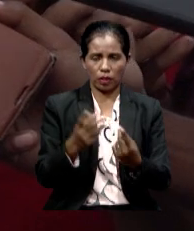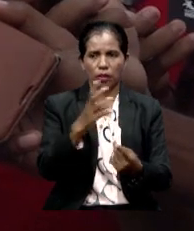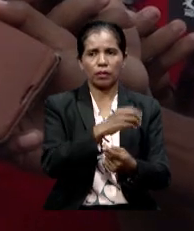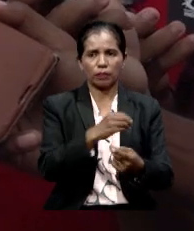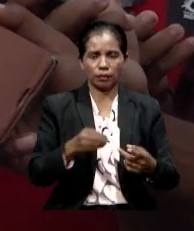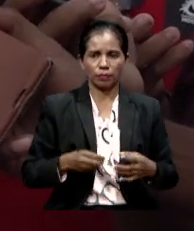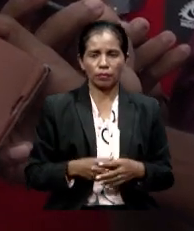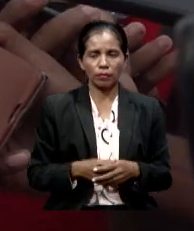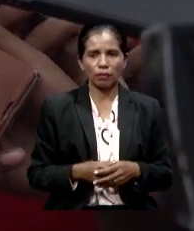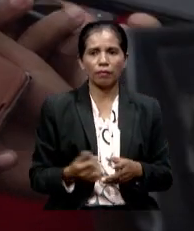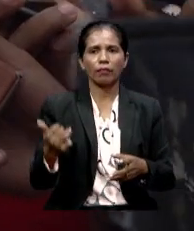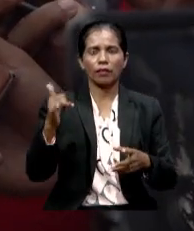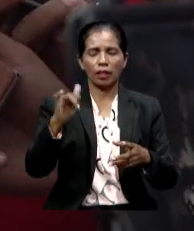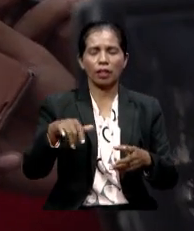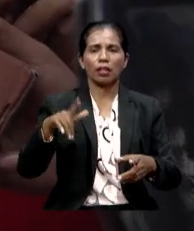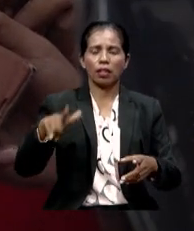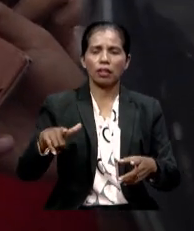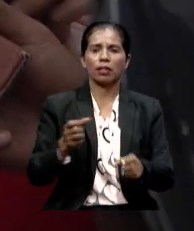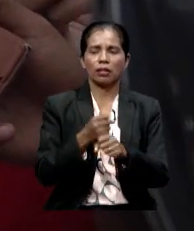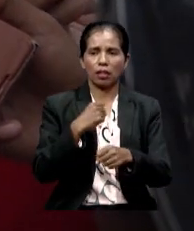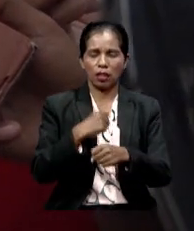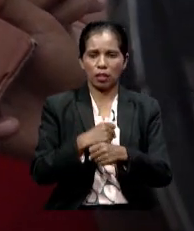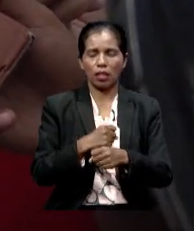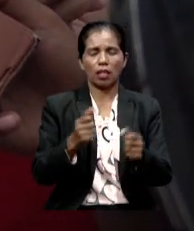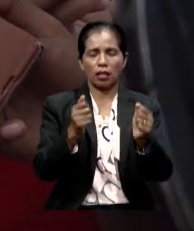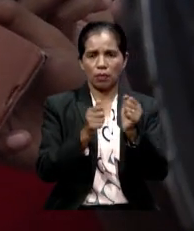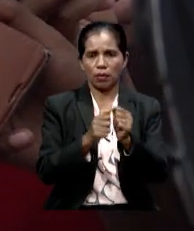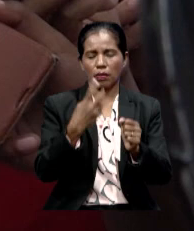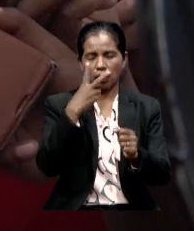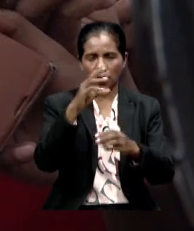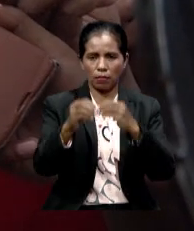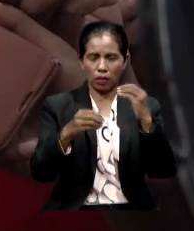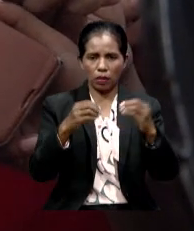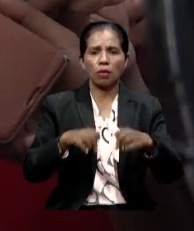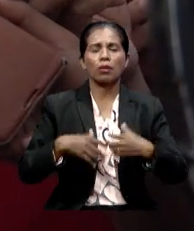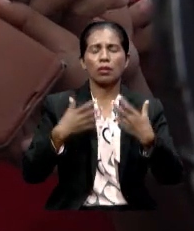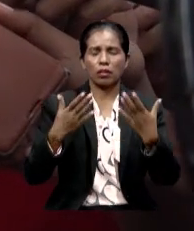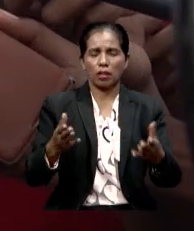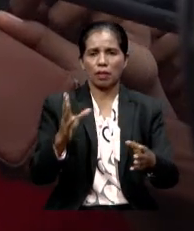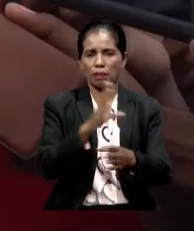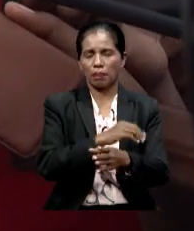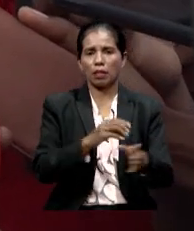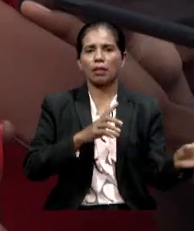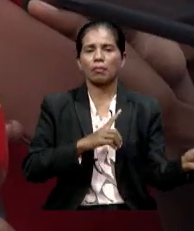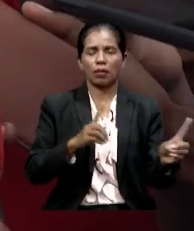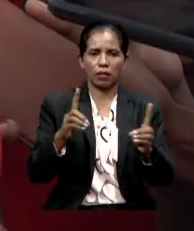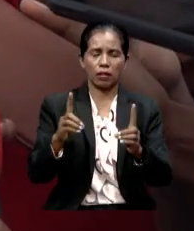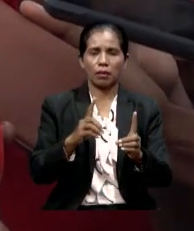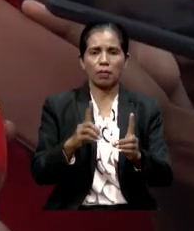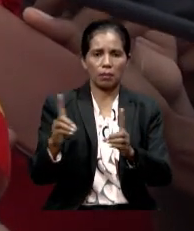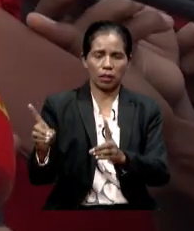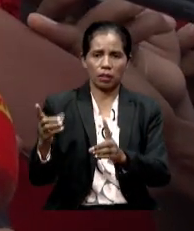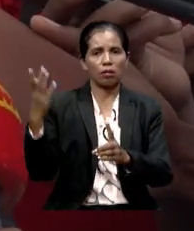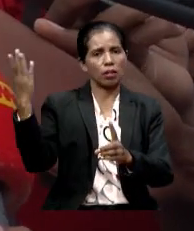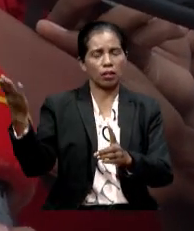eh? Antara sira orsida sehalo akompanyamento proaktif, oin sama ka bele asegura implementasi ne ya terreno.